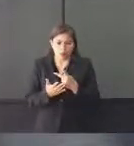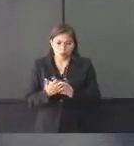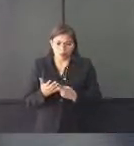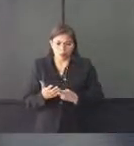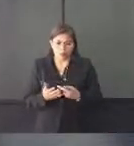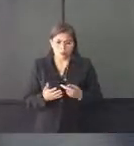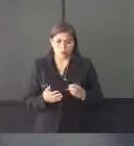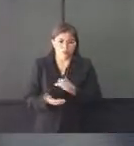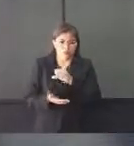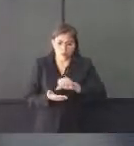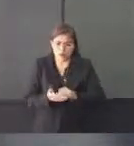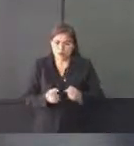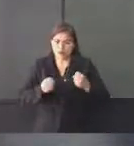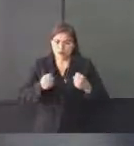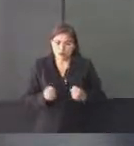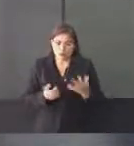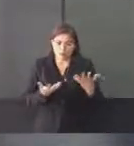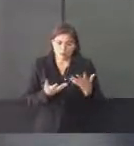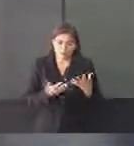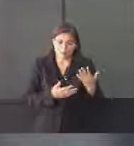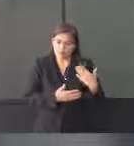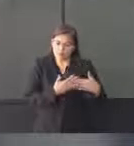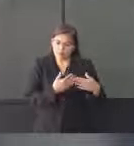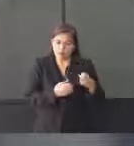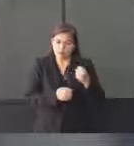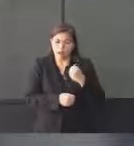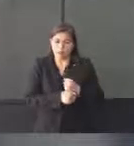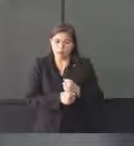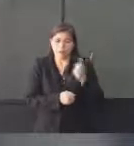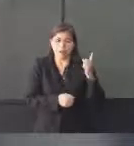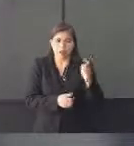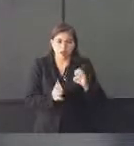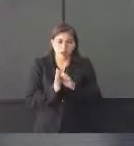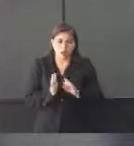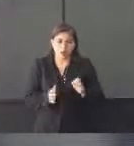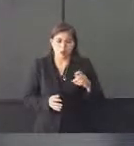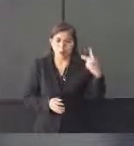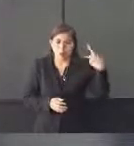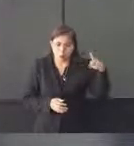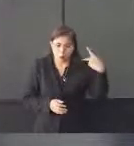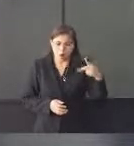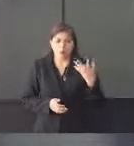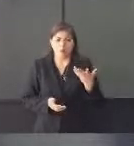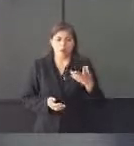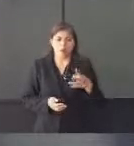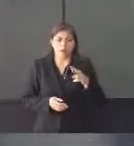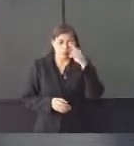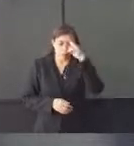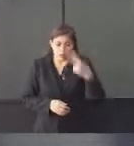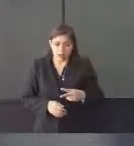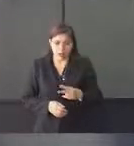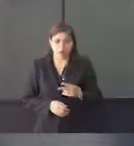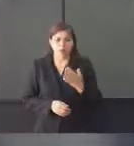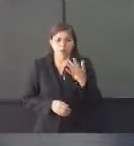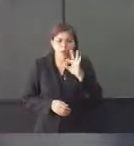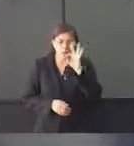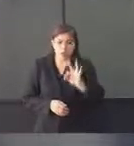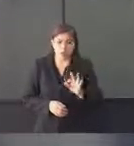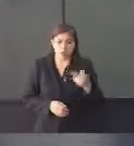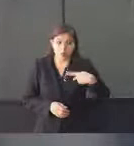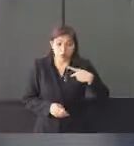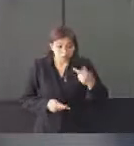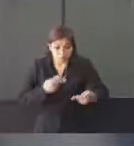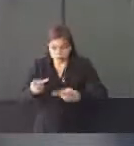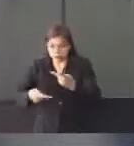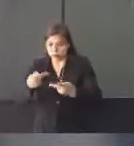in the program of Safe Cities that we launched several years ago, the city of Puebla in Mexico, almost 60% of the